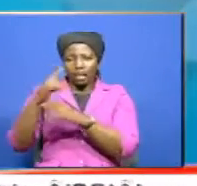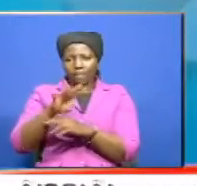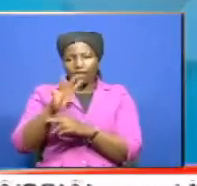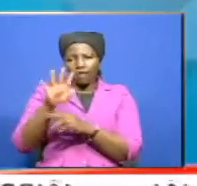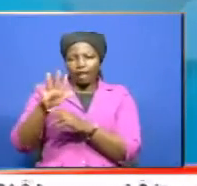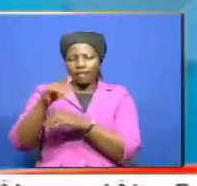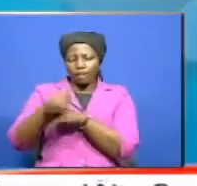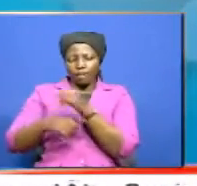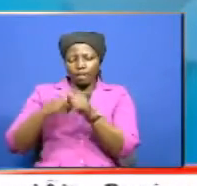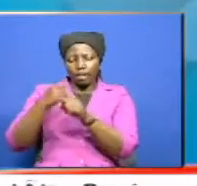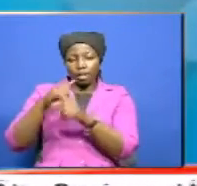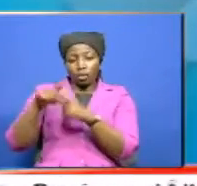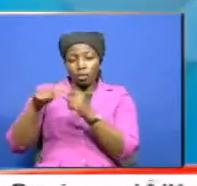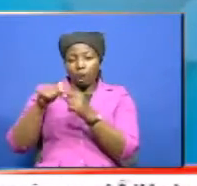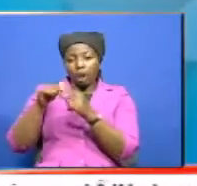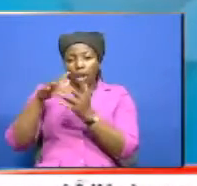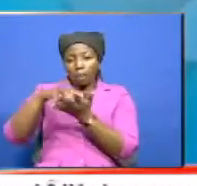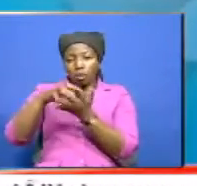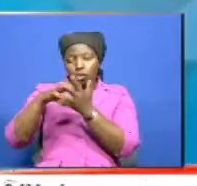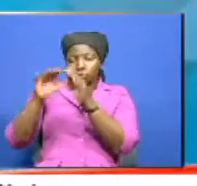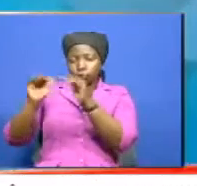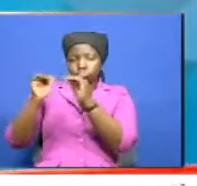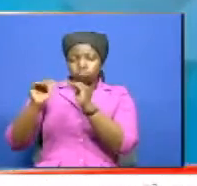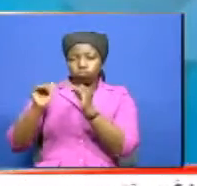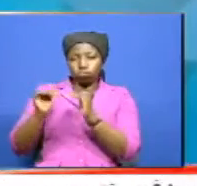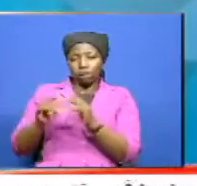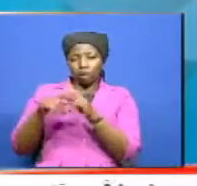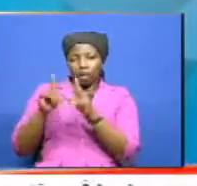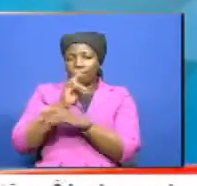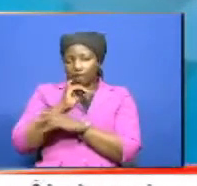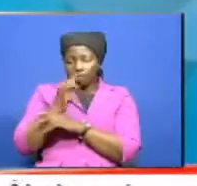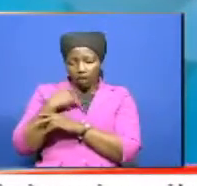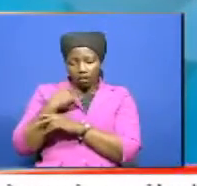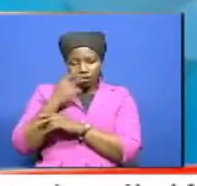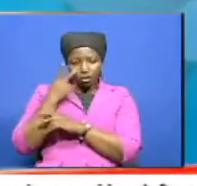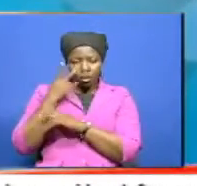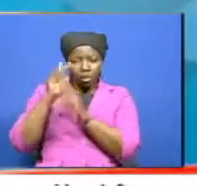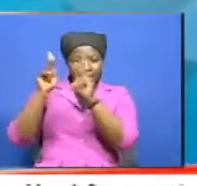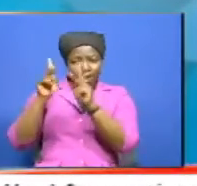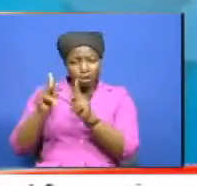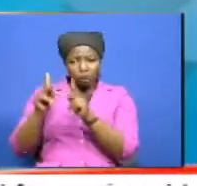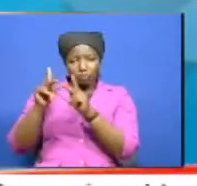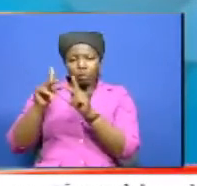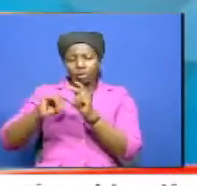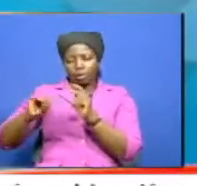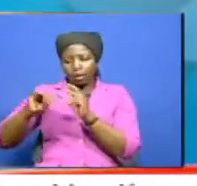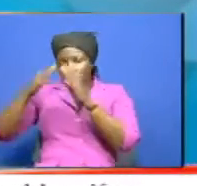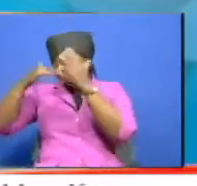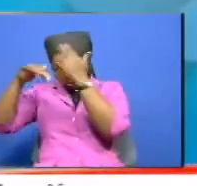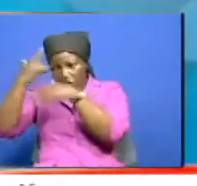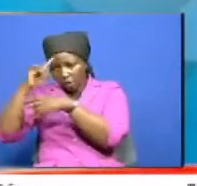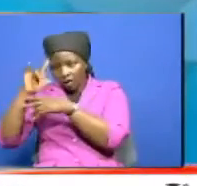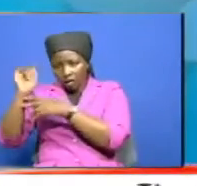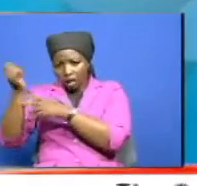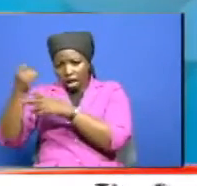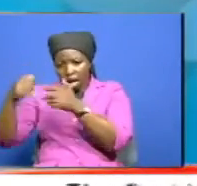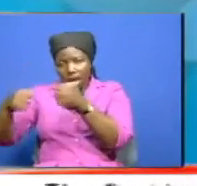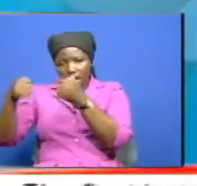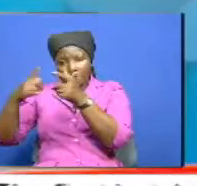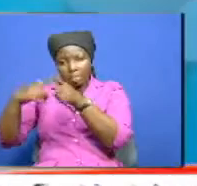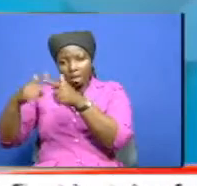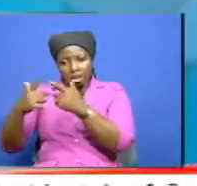been more or less the same. You know, we saw a Kisumu side qualify for Kenya Cup, you know, and